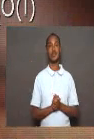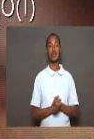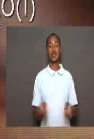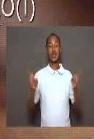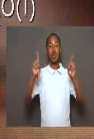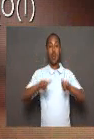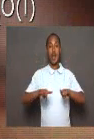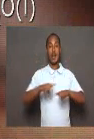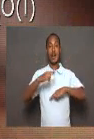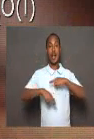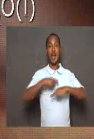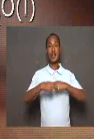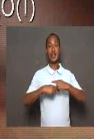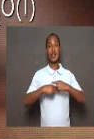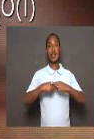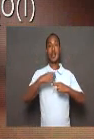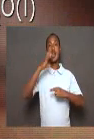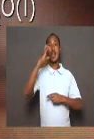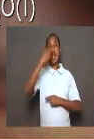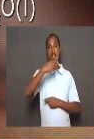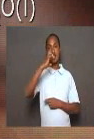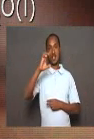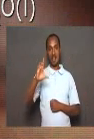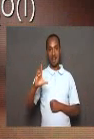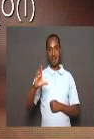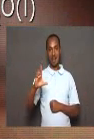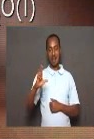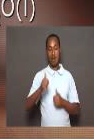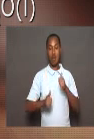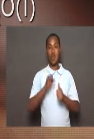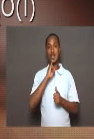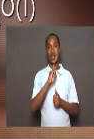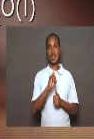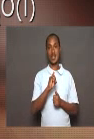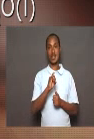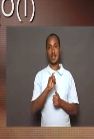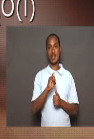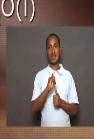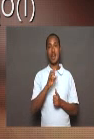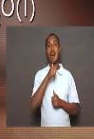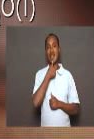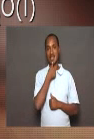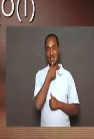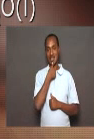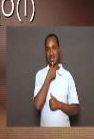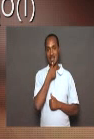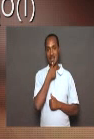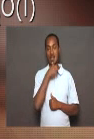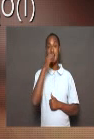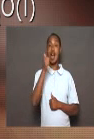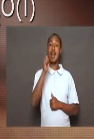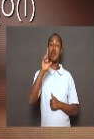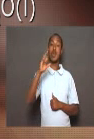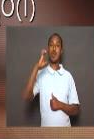When it reacts with hydrochloric acid, which is, of course, an acid,